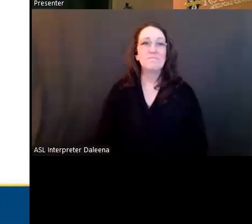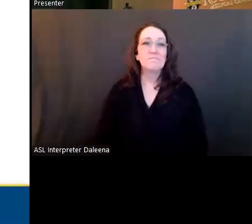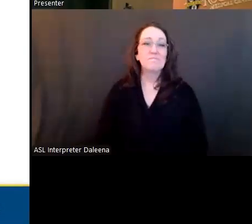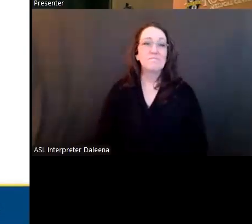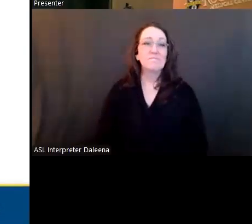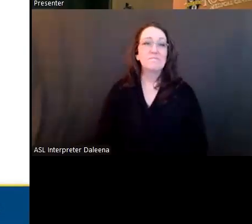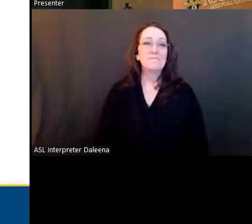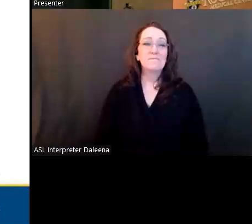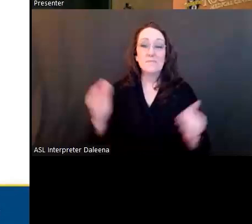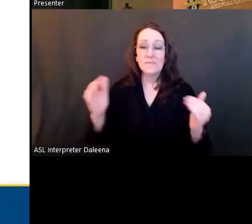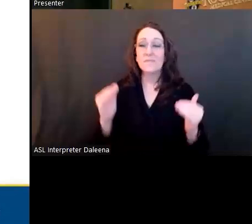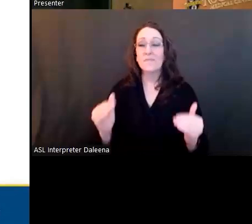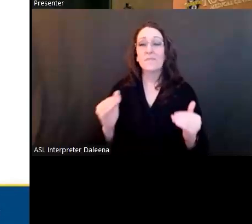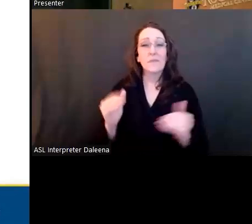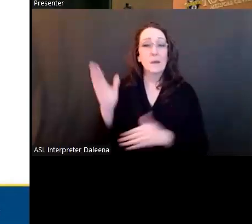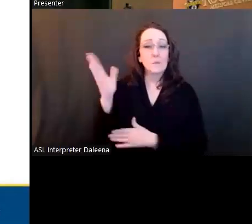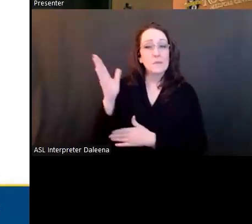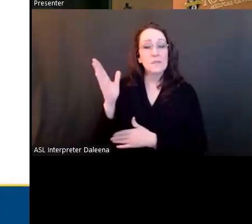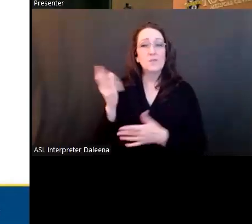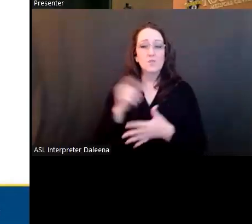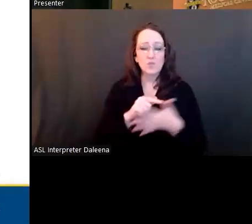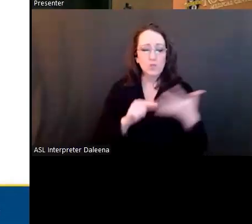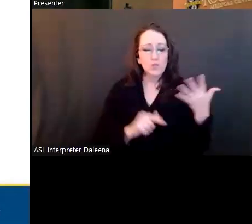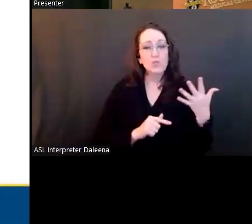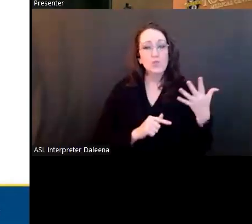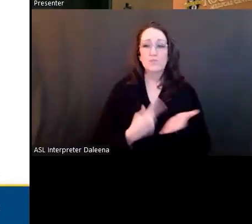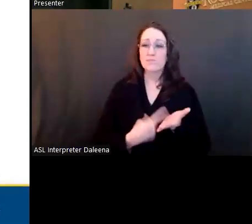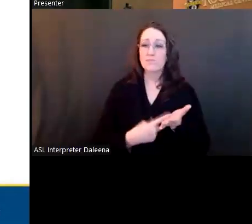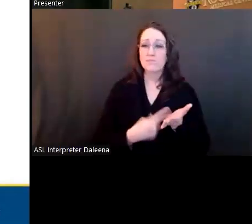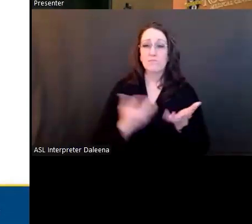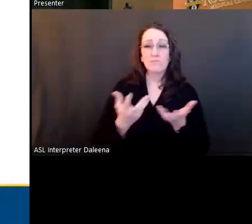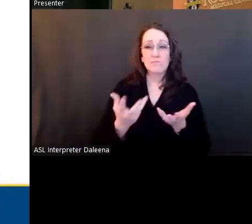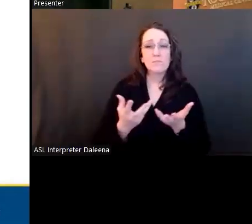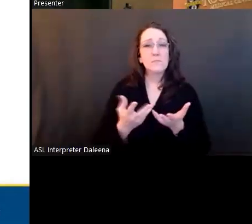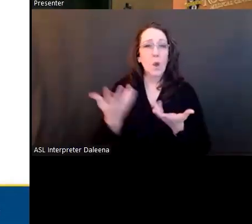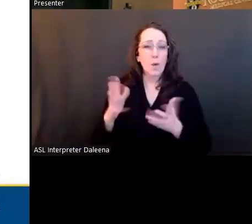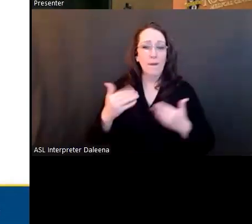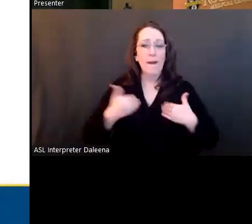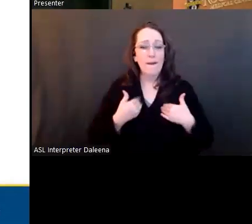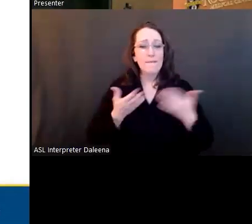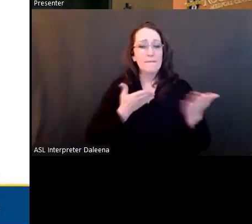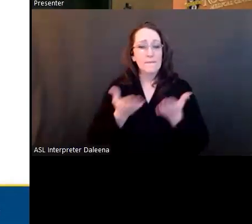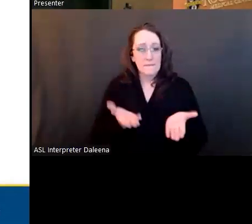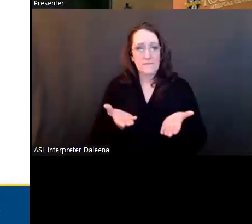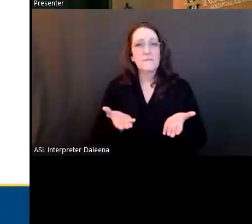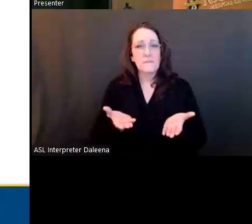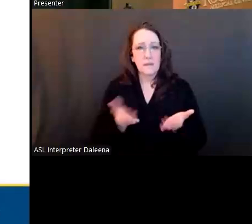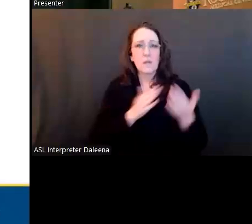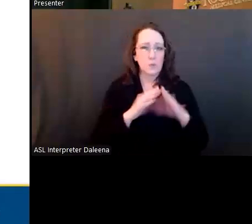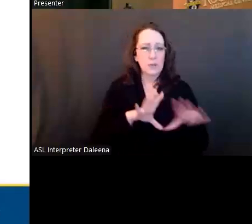Looking ahead in this presentation, we will talk about the existing services we have in the community